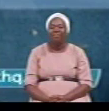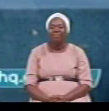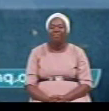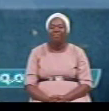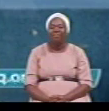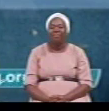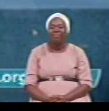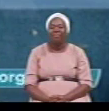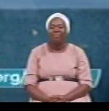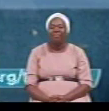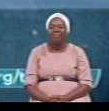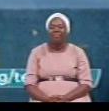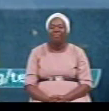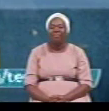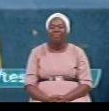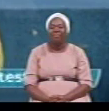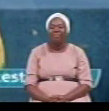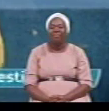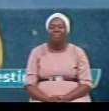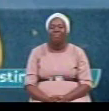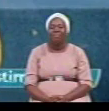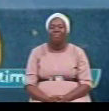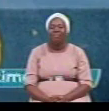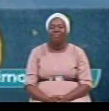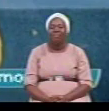Funafumi nchito na nibombele